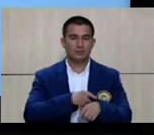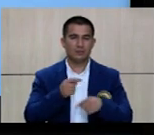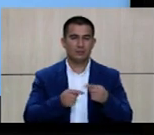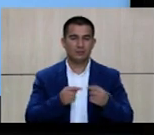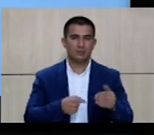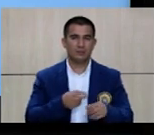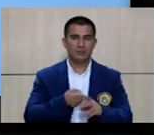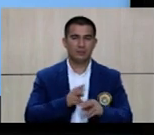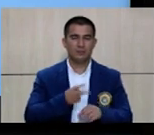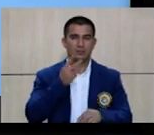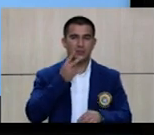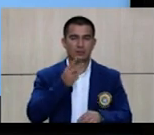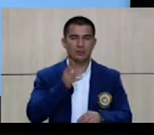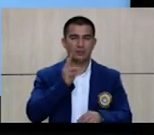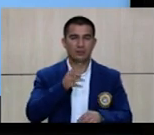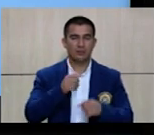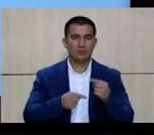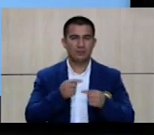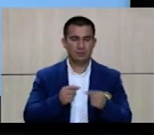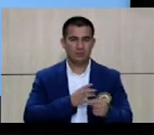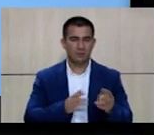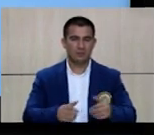tezligi 2 kilometr soat ekan.